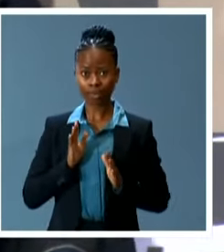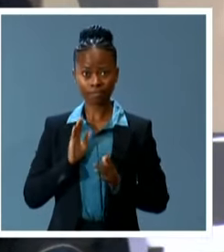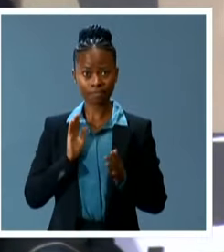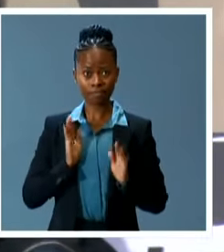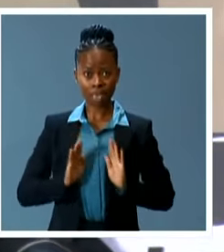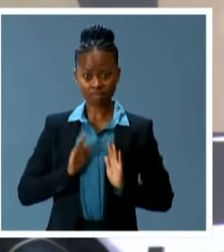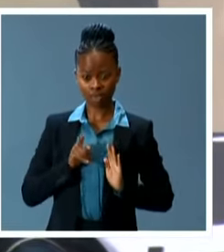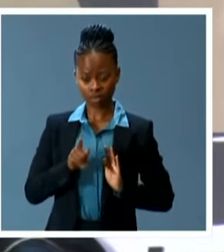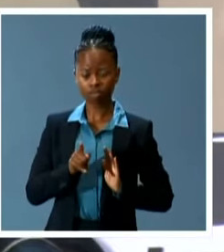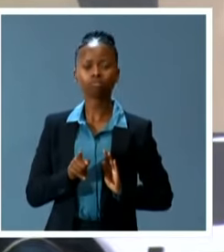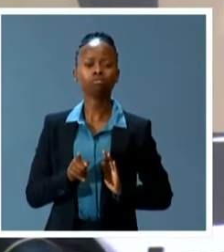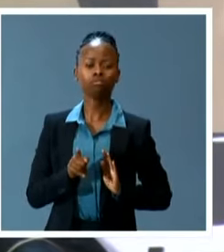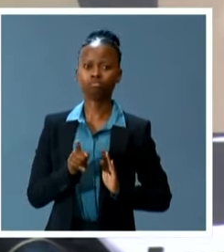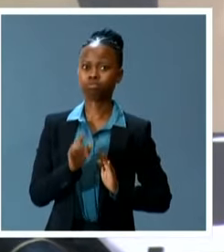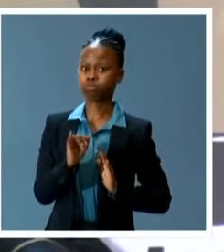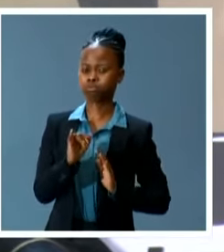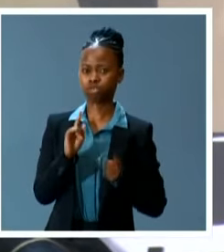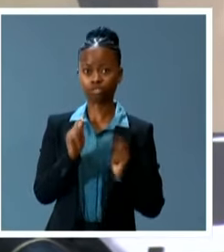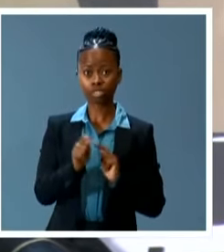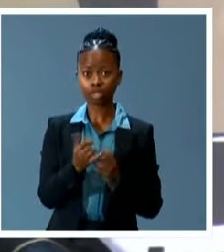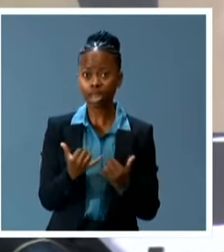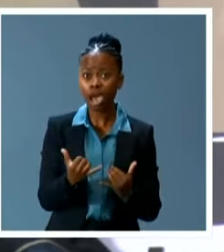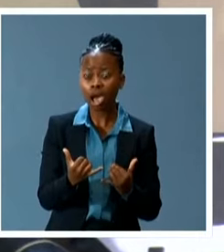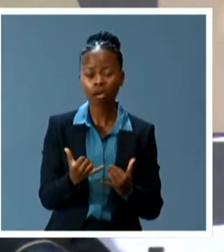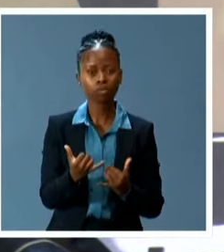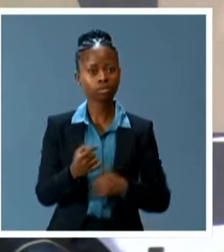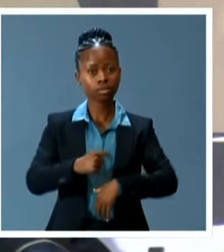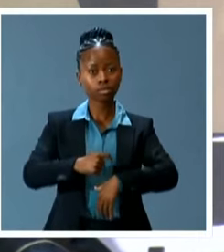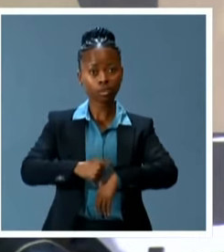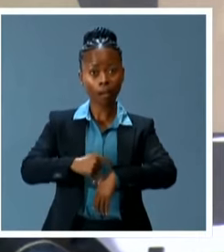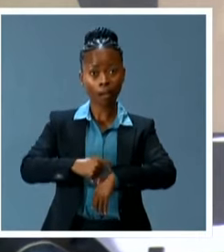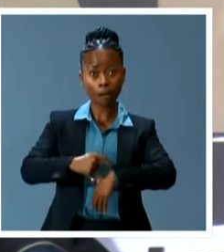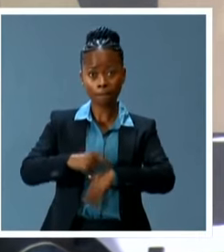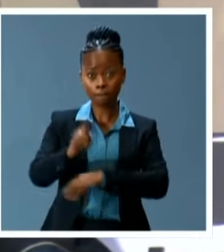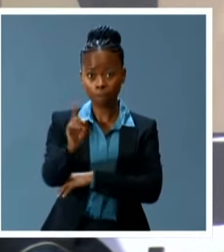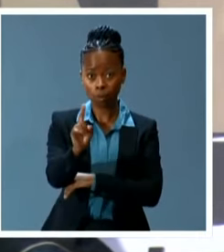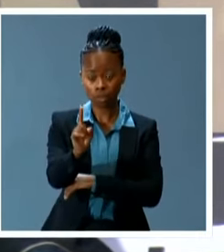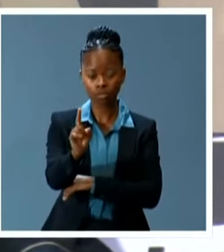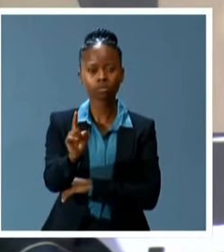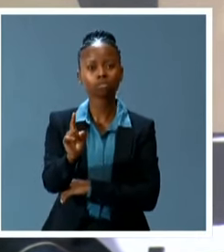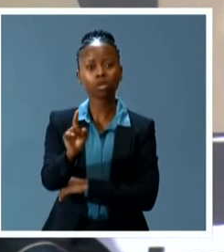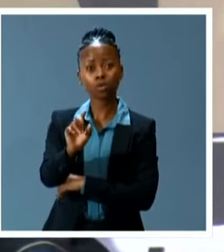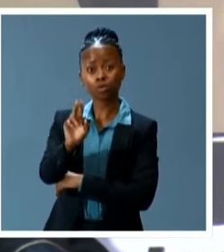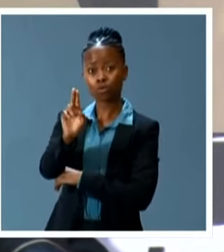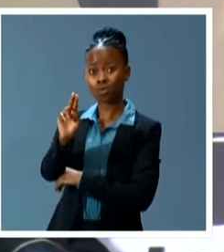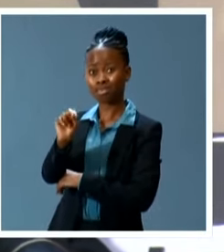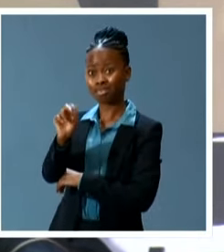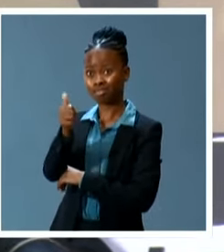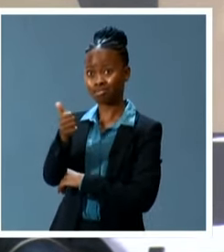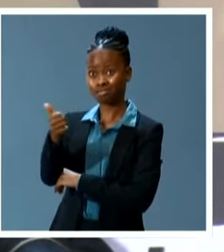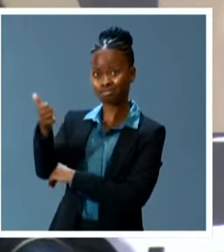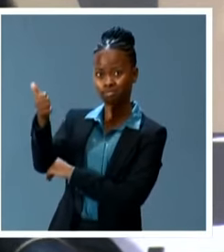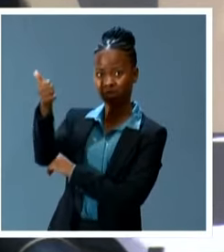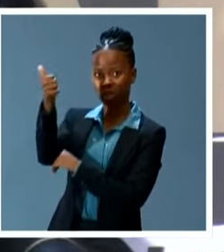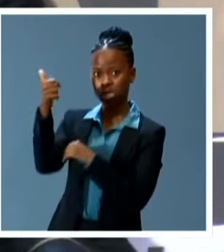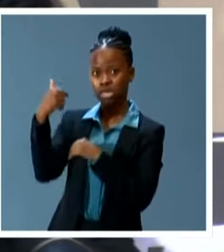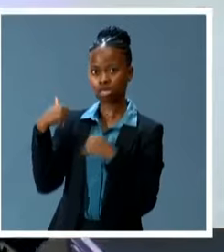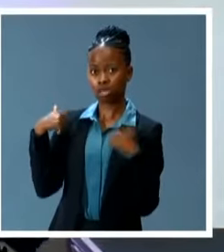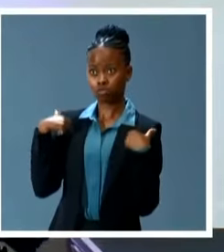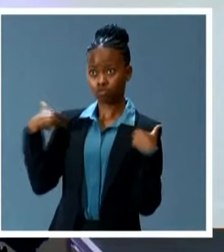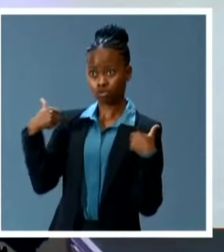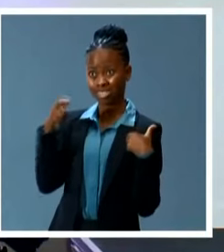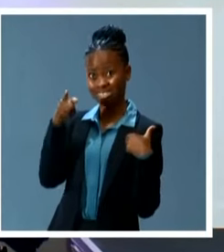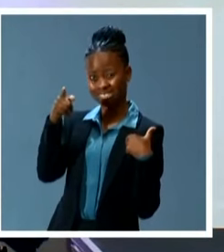this context, it is perfectly timely that we have the United Nations Secretary General